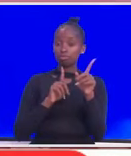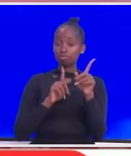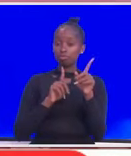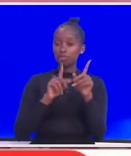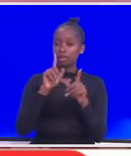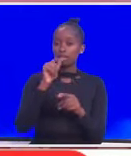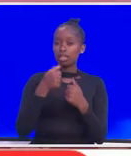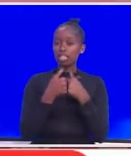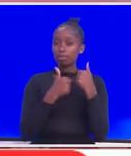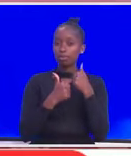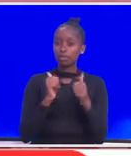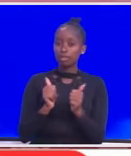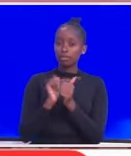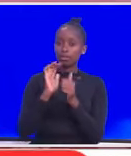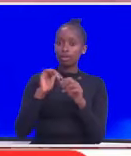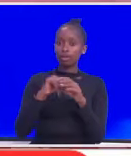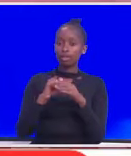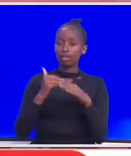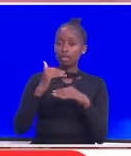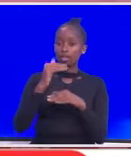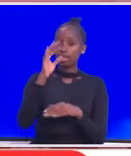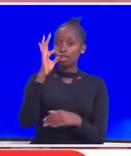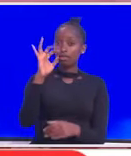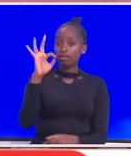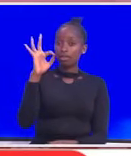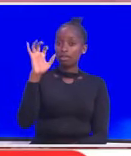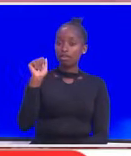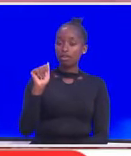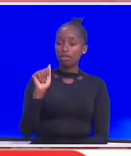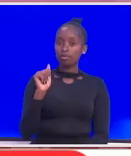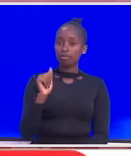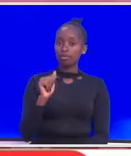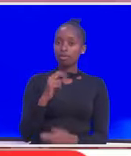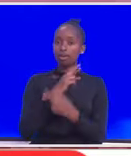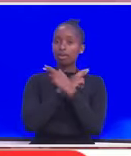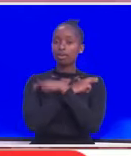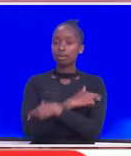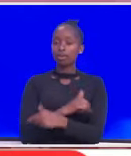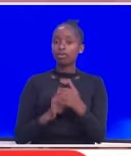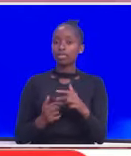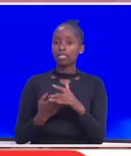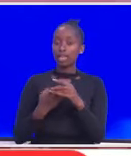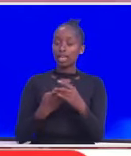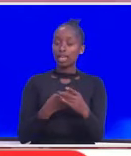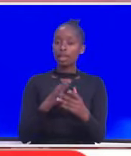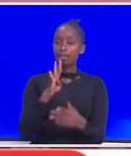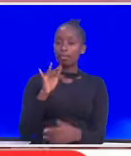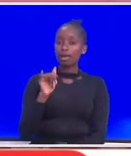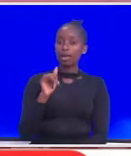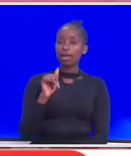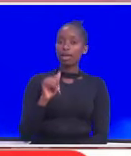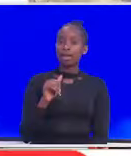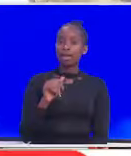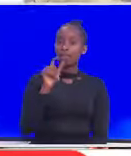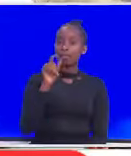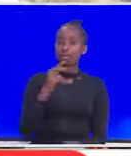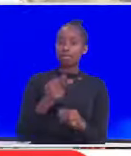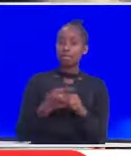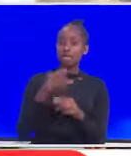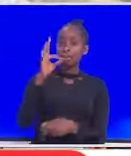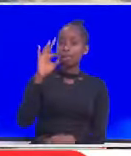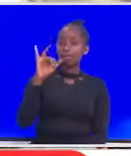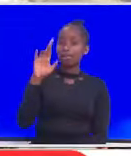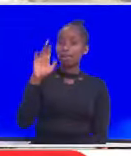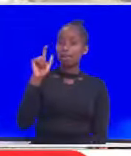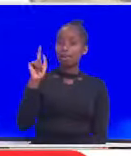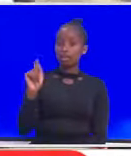the upcoming FIFA international break. Led by tactician Gin Firat, the team, a camp that is currently made